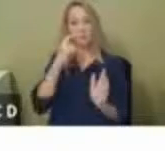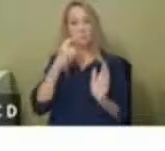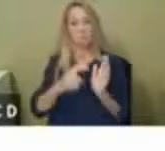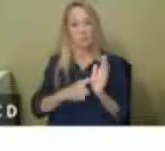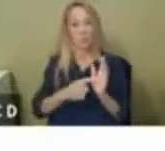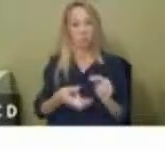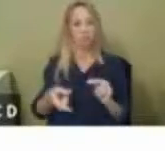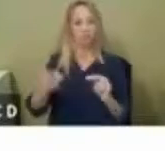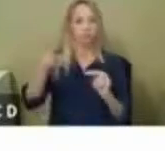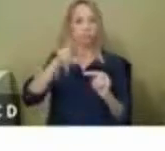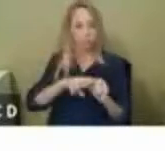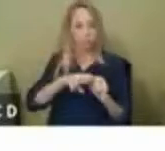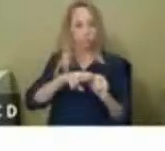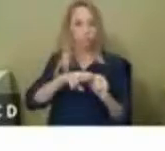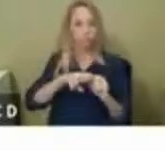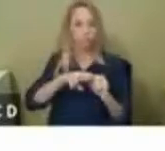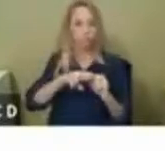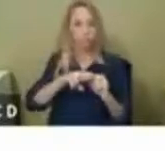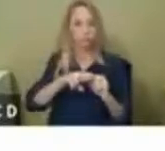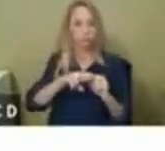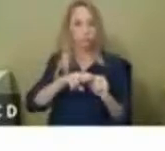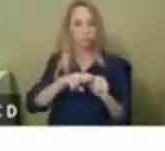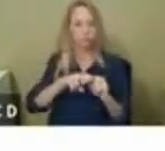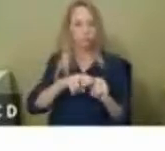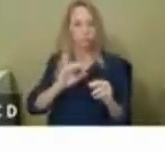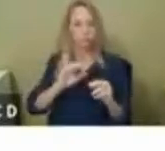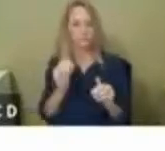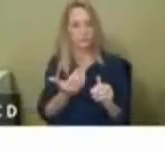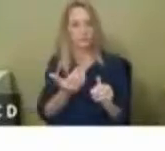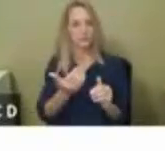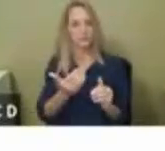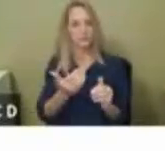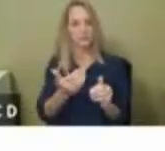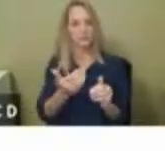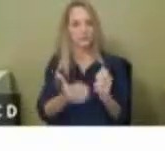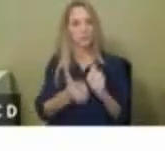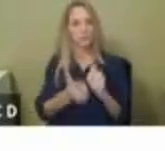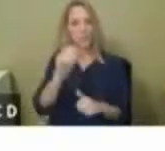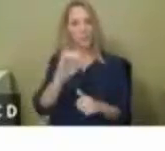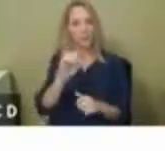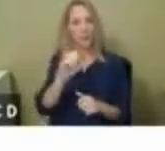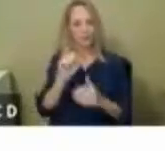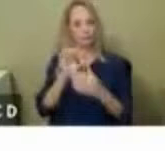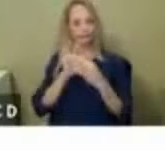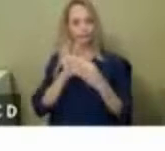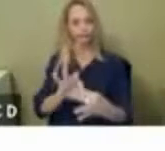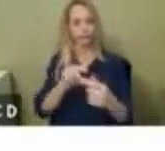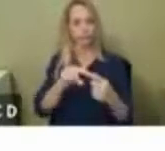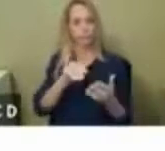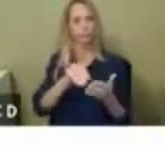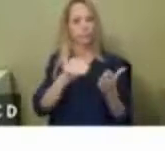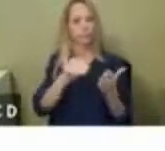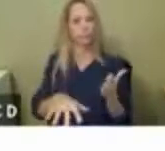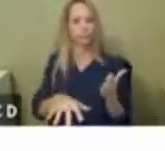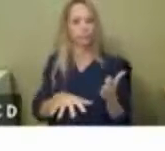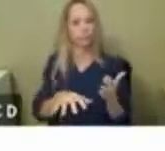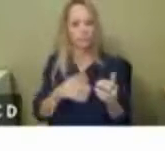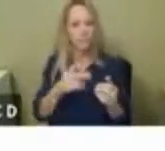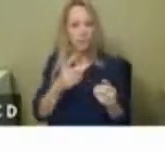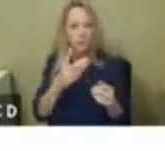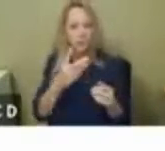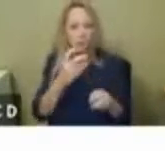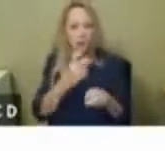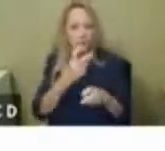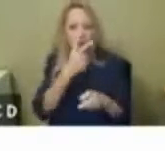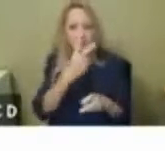huge spike. All of those cases just about are attributable to students. Those two lines get merged together